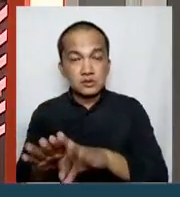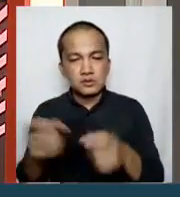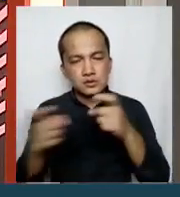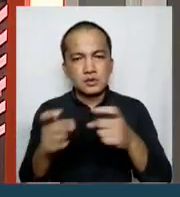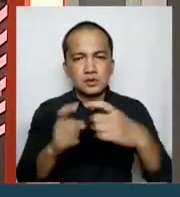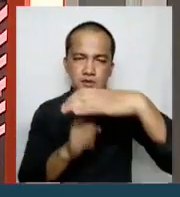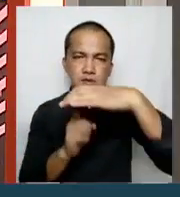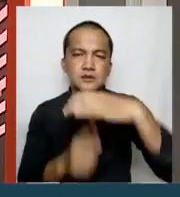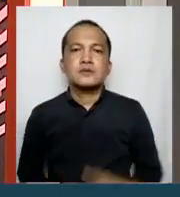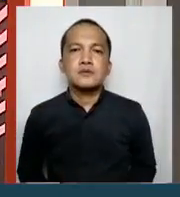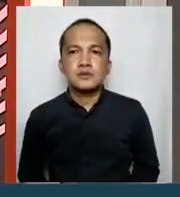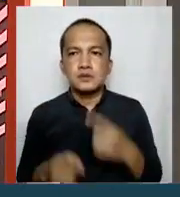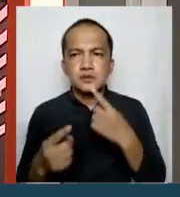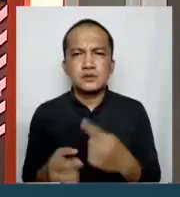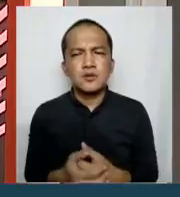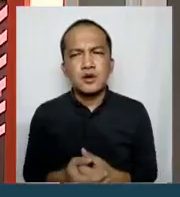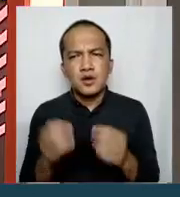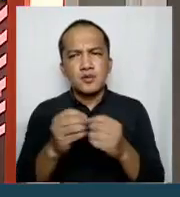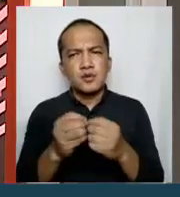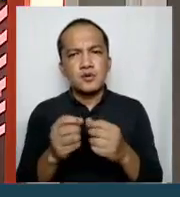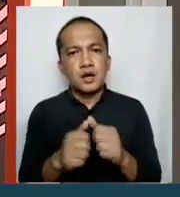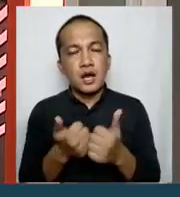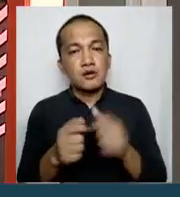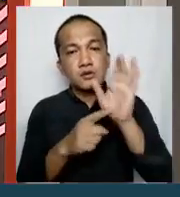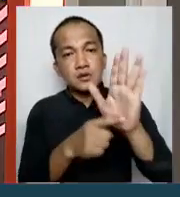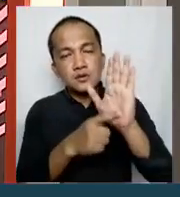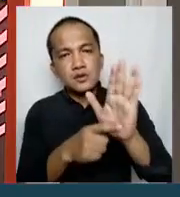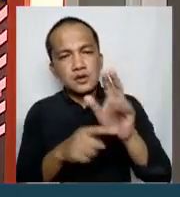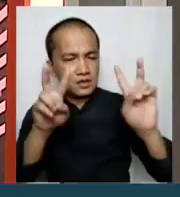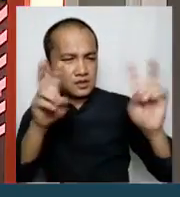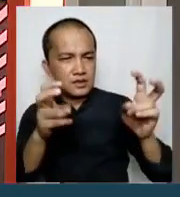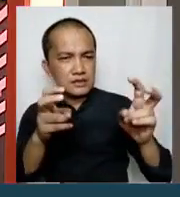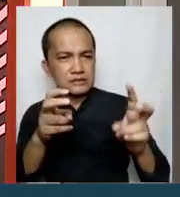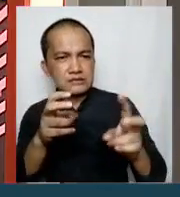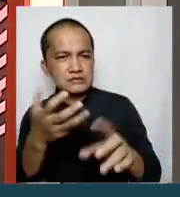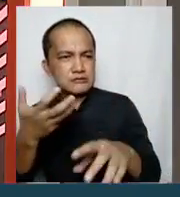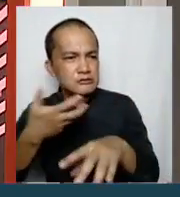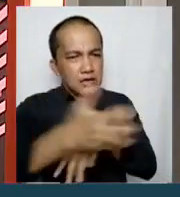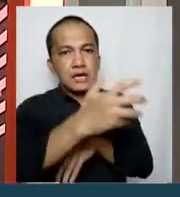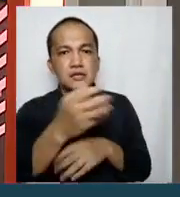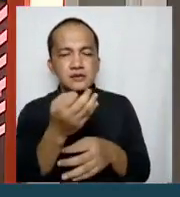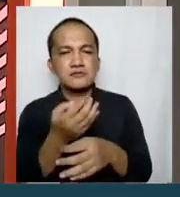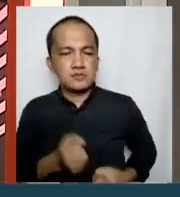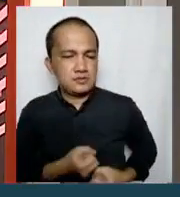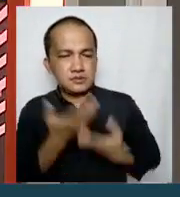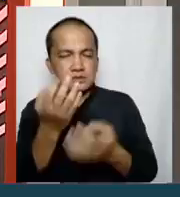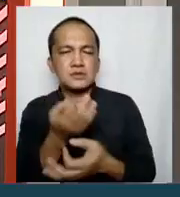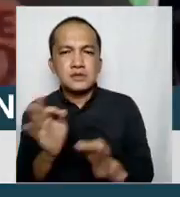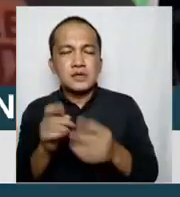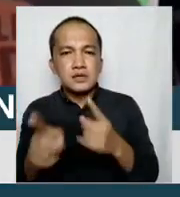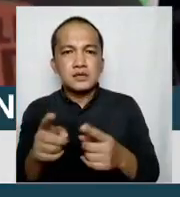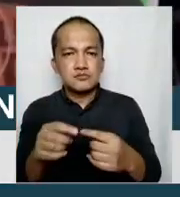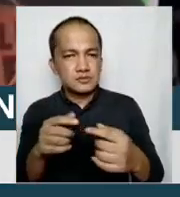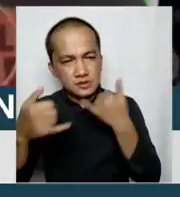ABS-CBN. To tell us more on how they're protesting what they call an attack on freedom of expression, joining us on the line is Lisa Ito. She's